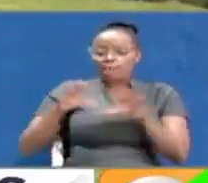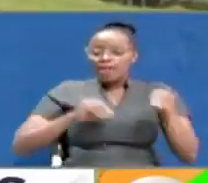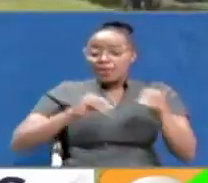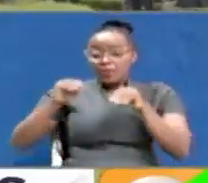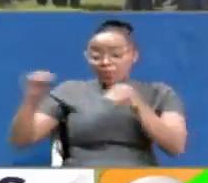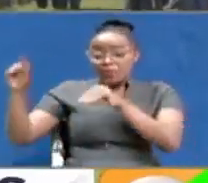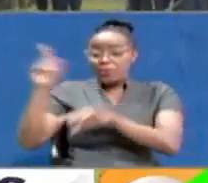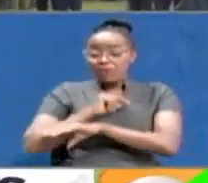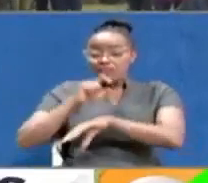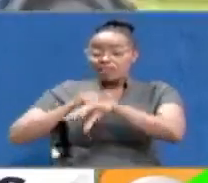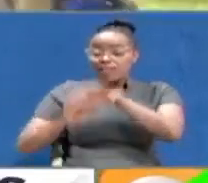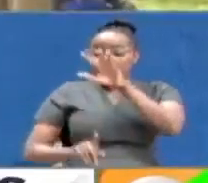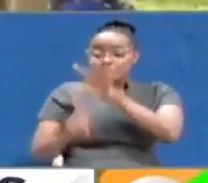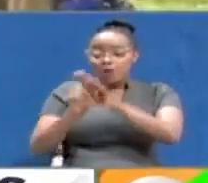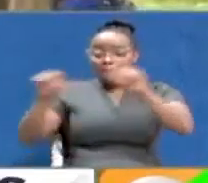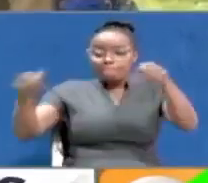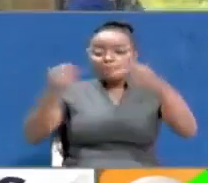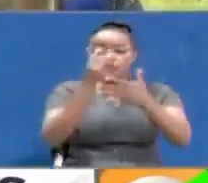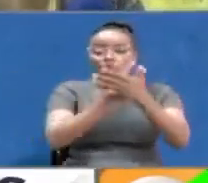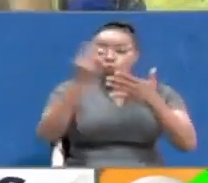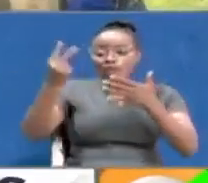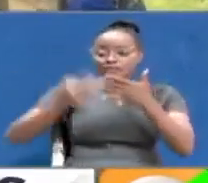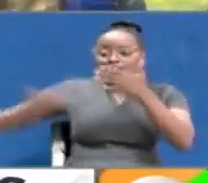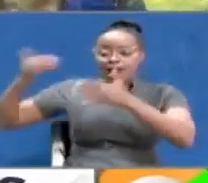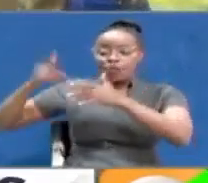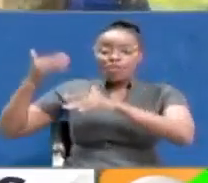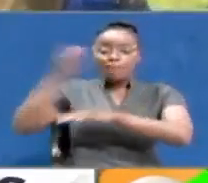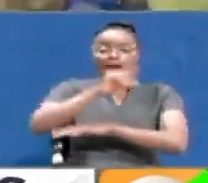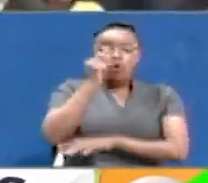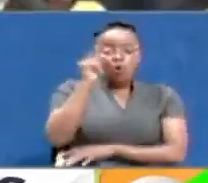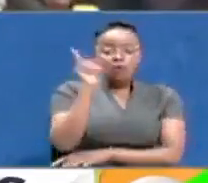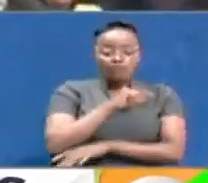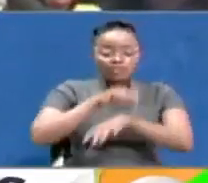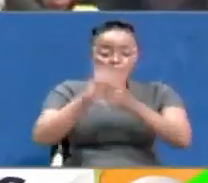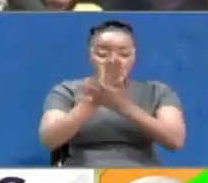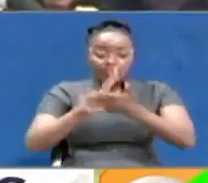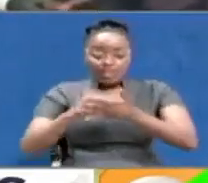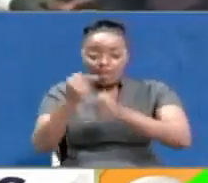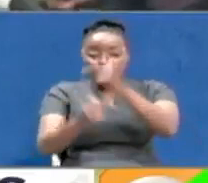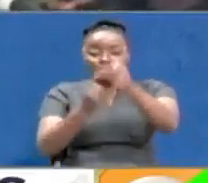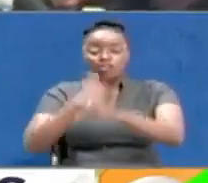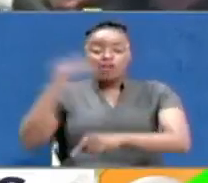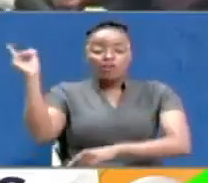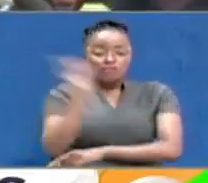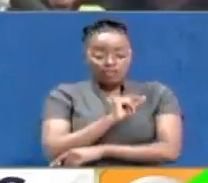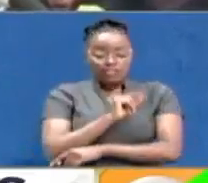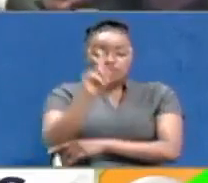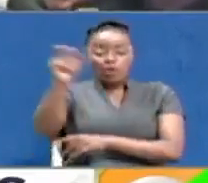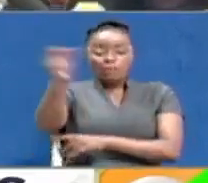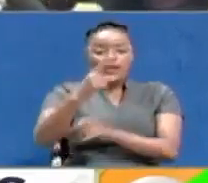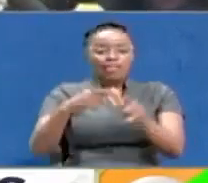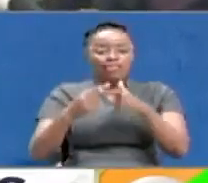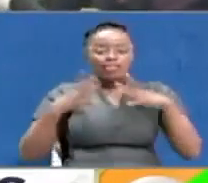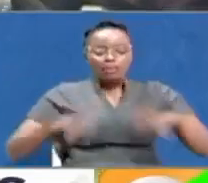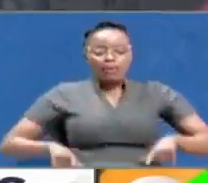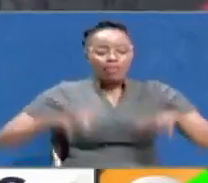displaced after clashes broke out 2 weeks ago have since returned home. Once the demarcation process is complete in a month's time, residents will